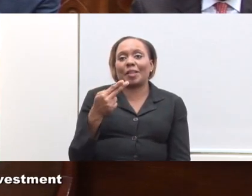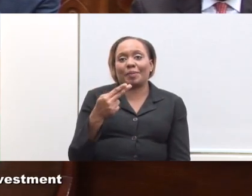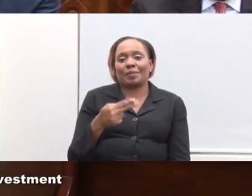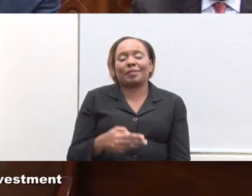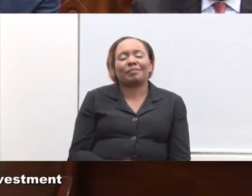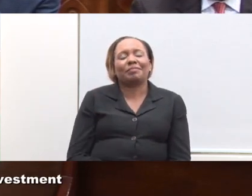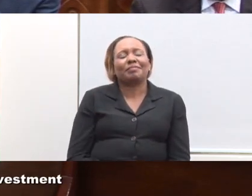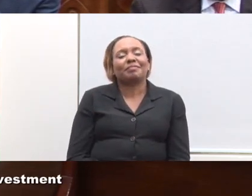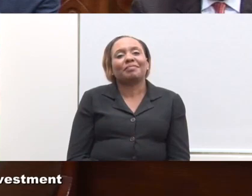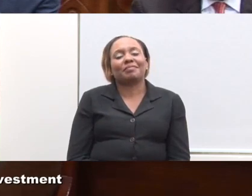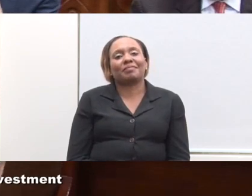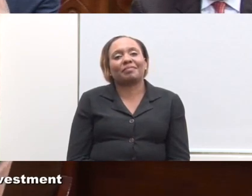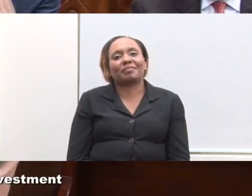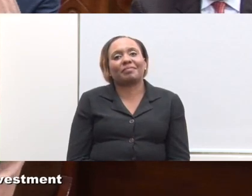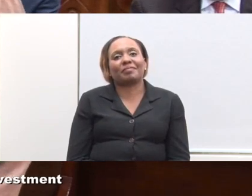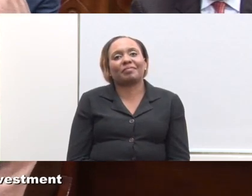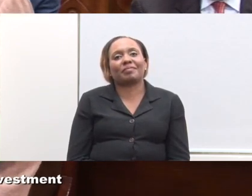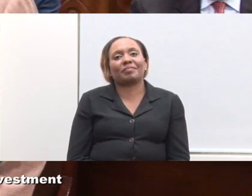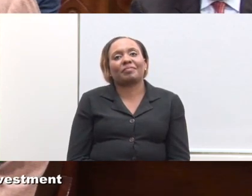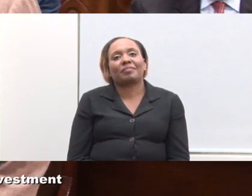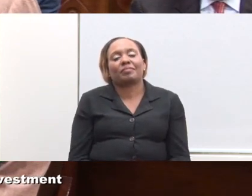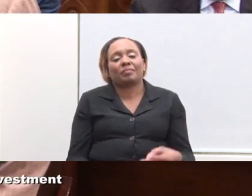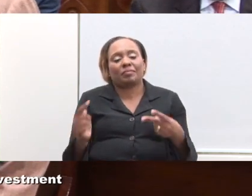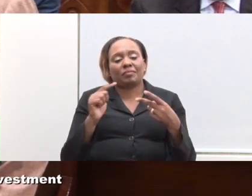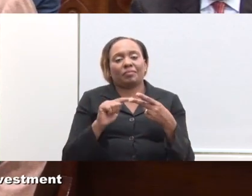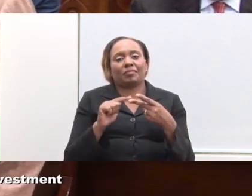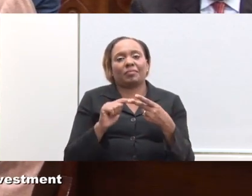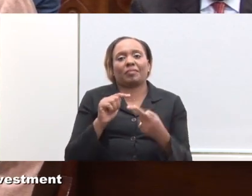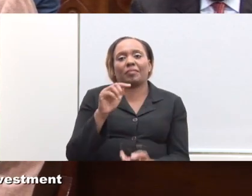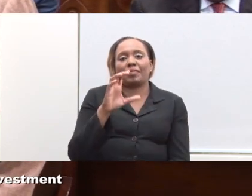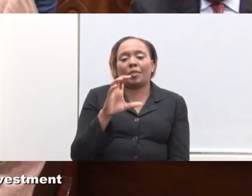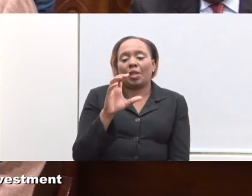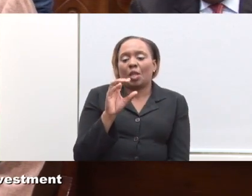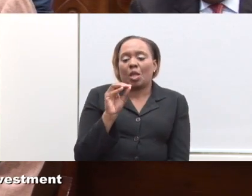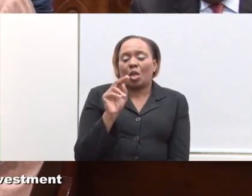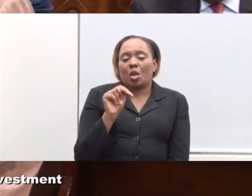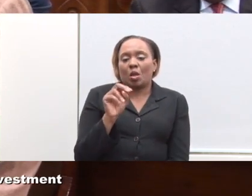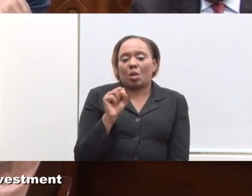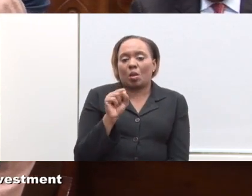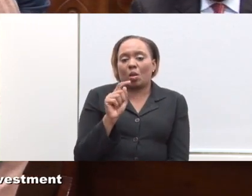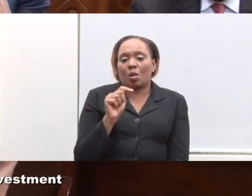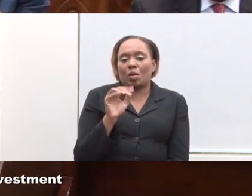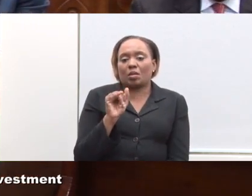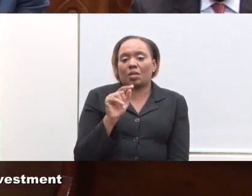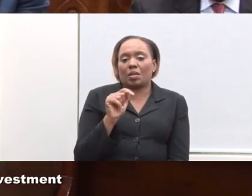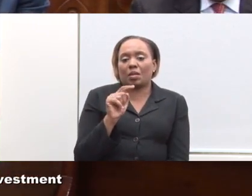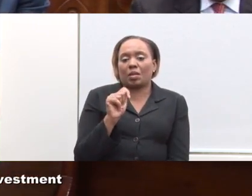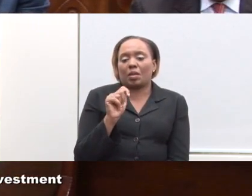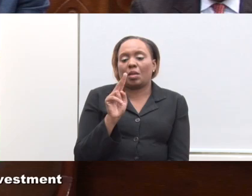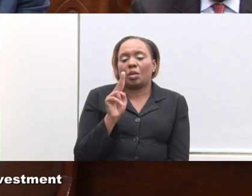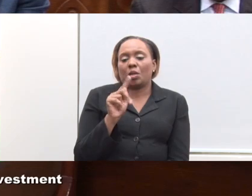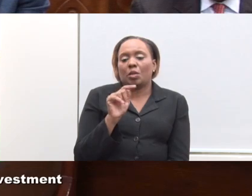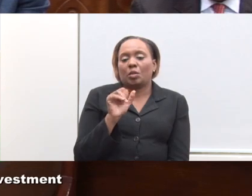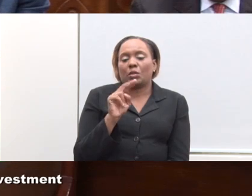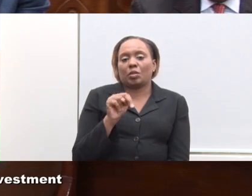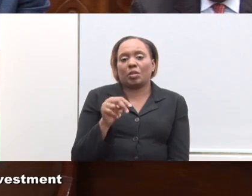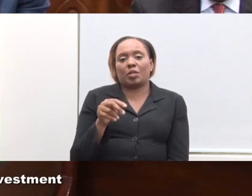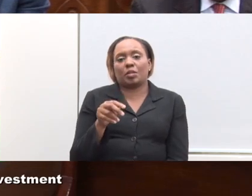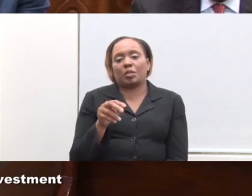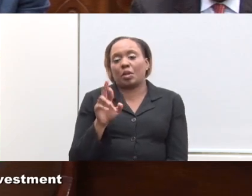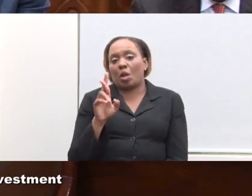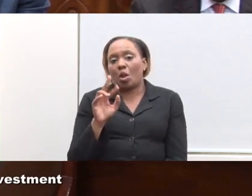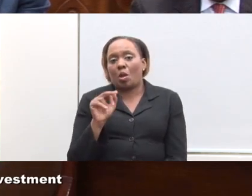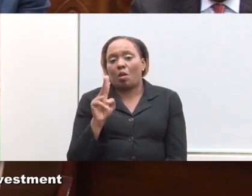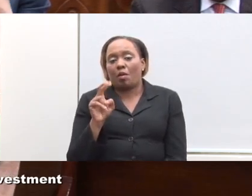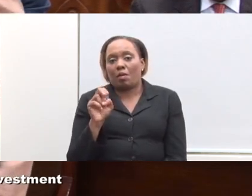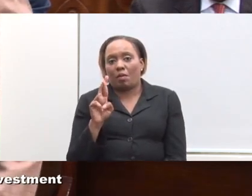And also the Constitution River Flood Mitigation Project. In the first instance, the Speightstown one has voted $6.5